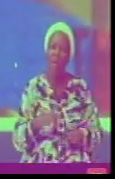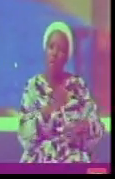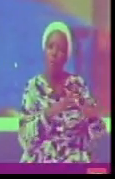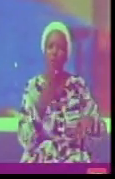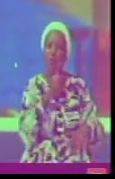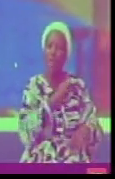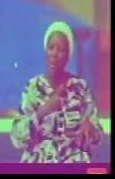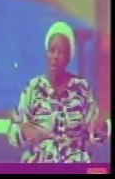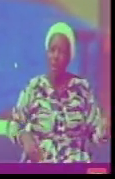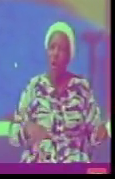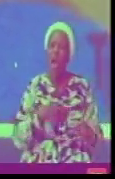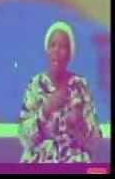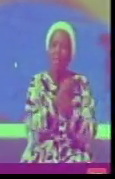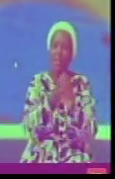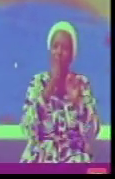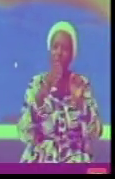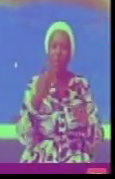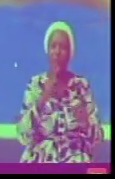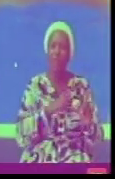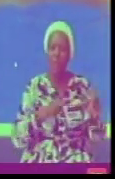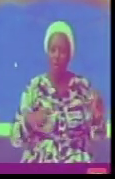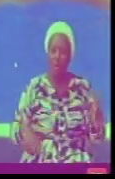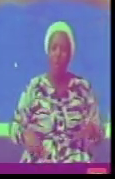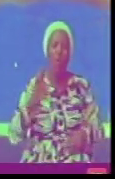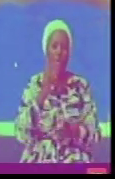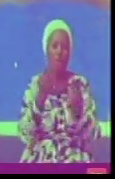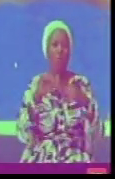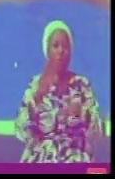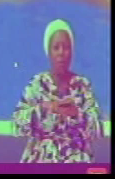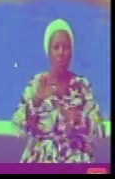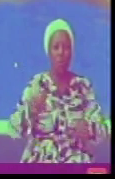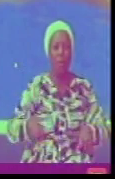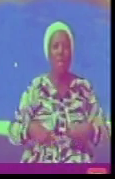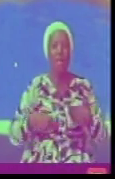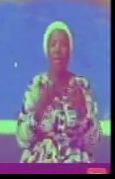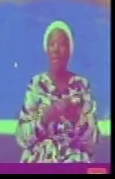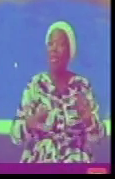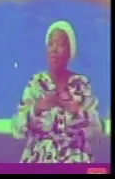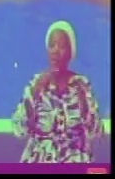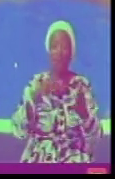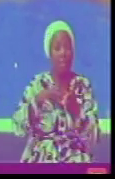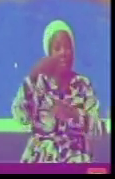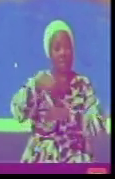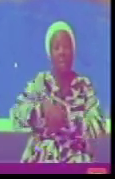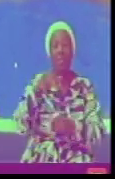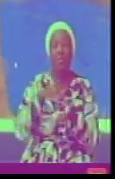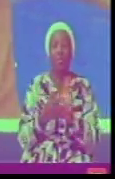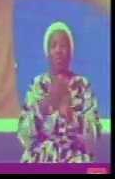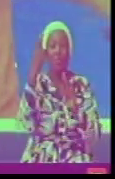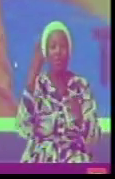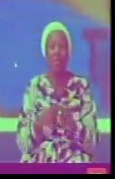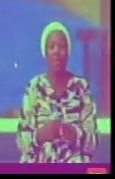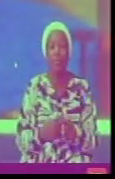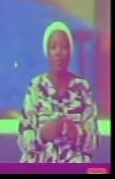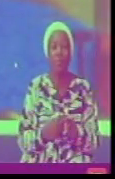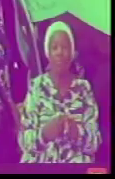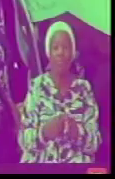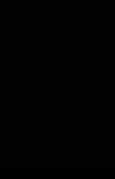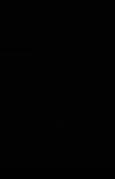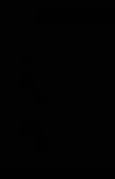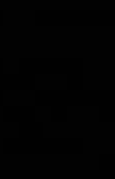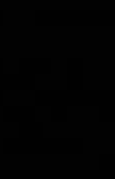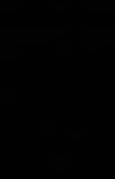and the salvation of God will come upon your life even tonight in Jesus' name. And look at the